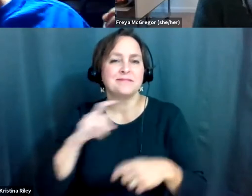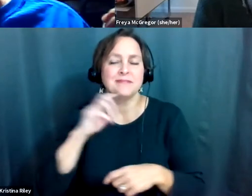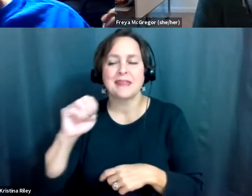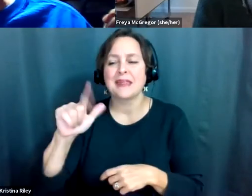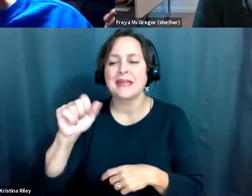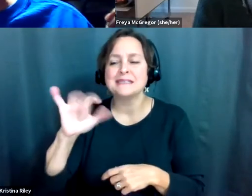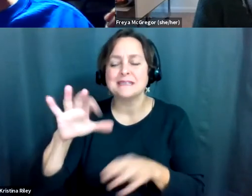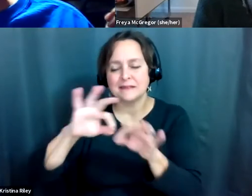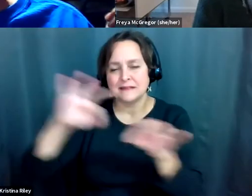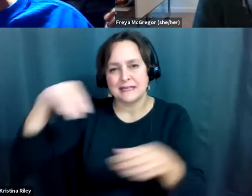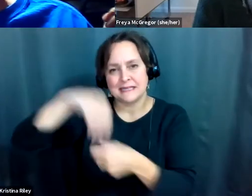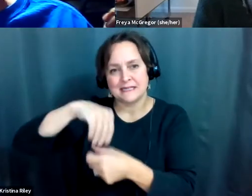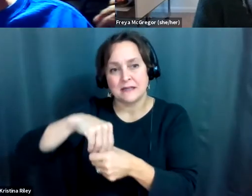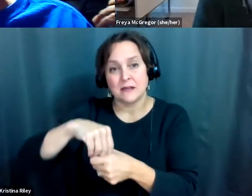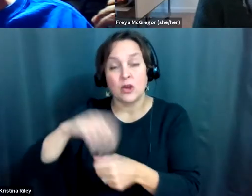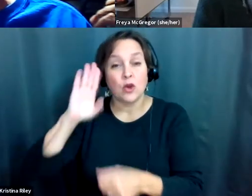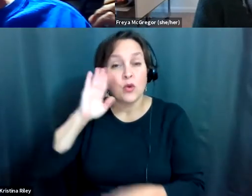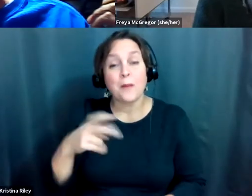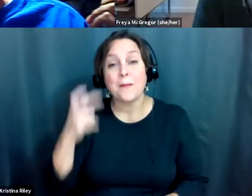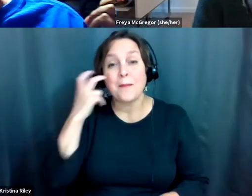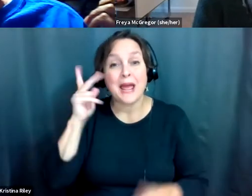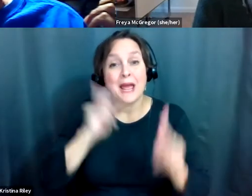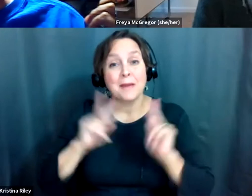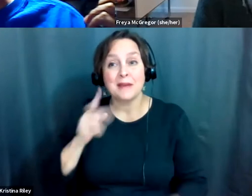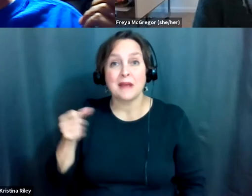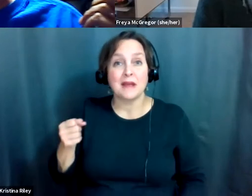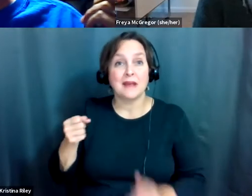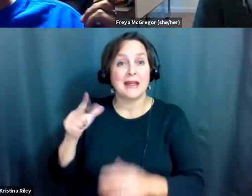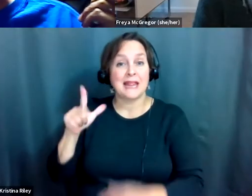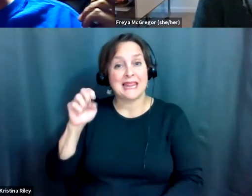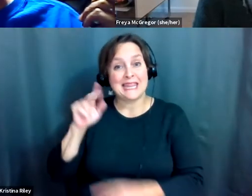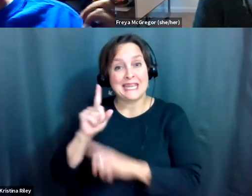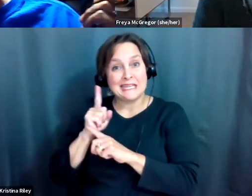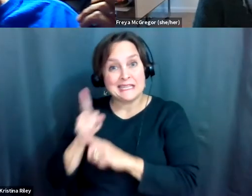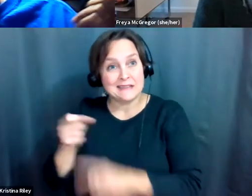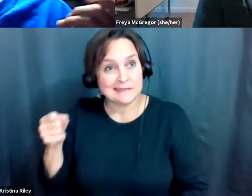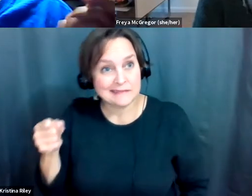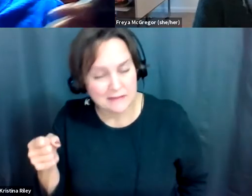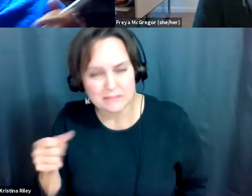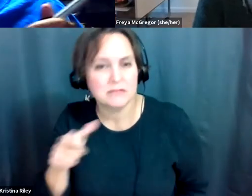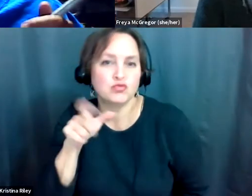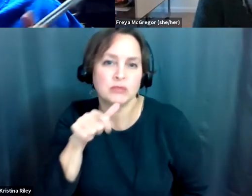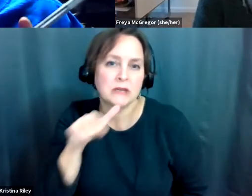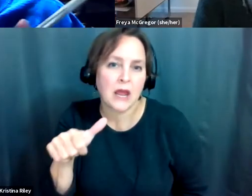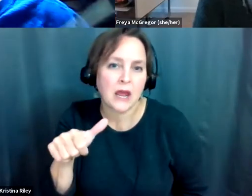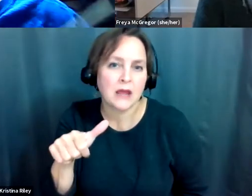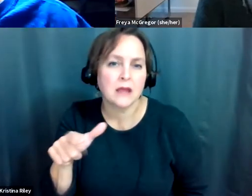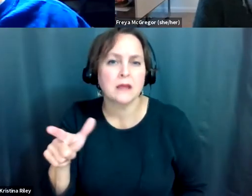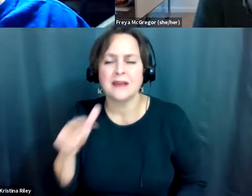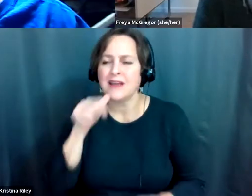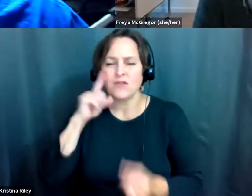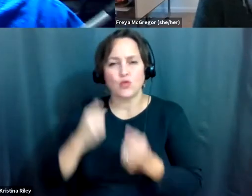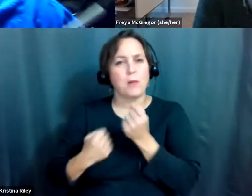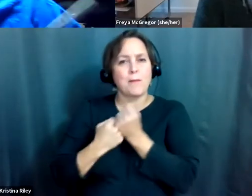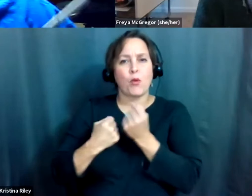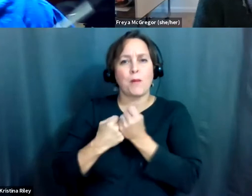Blind people don't lean on their canes, or at least they're not supposed to. We use a different, it's not a support cane in any way